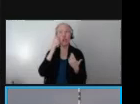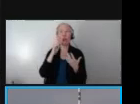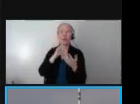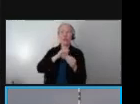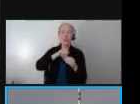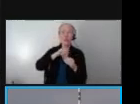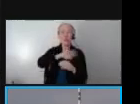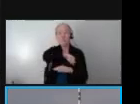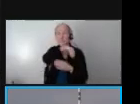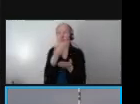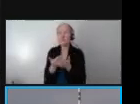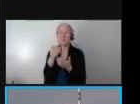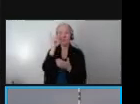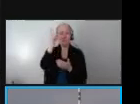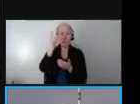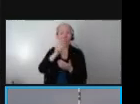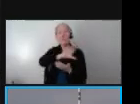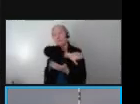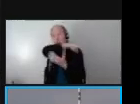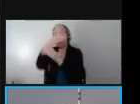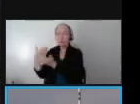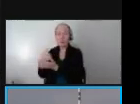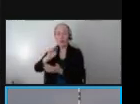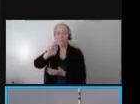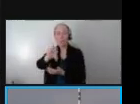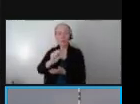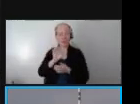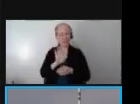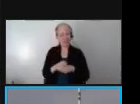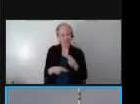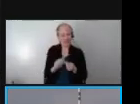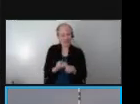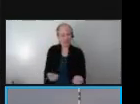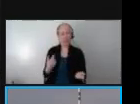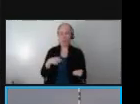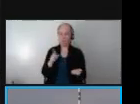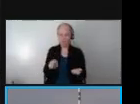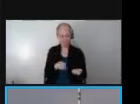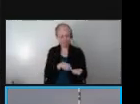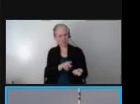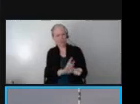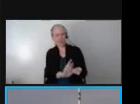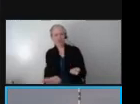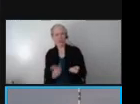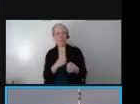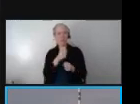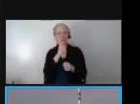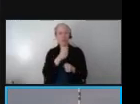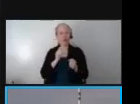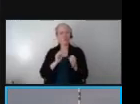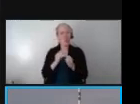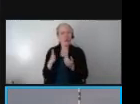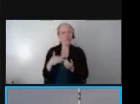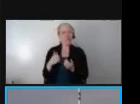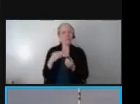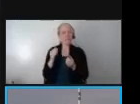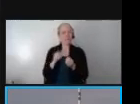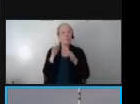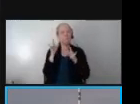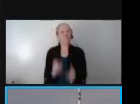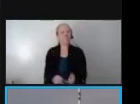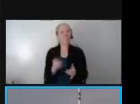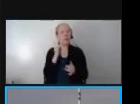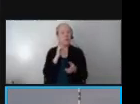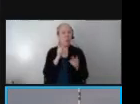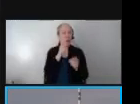towards Mars, these are devices that we're constantly going to have to look at to say, how can we make this easier for crew members on orbit, both